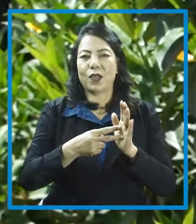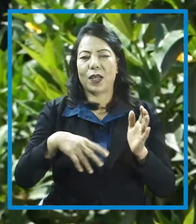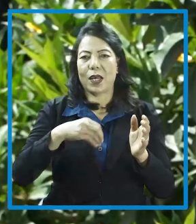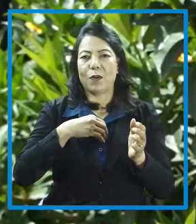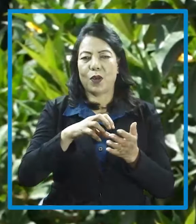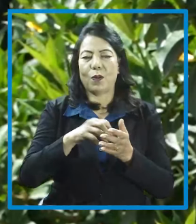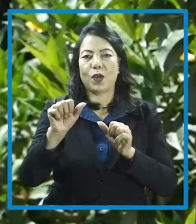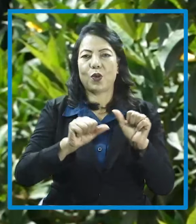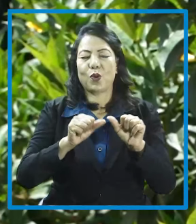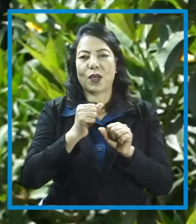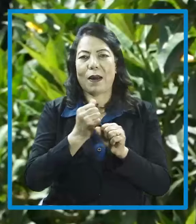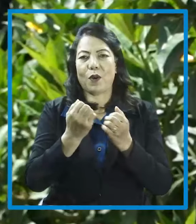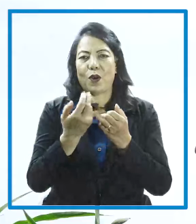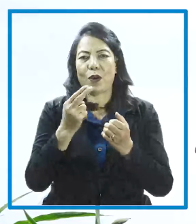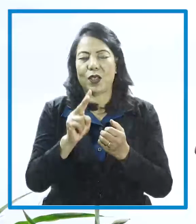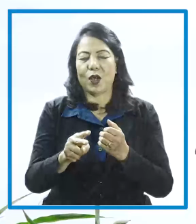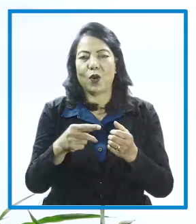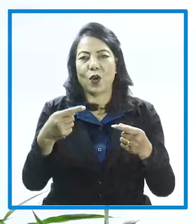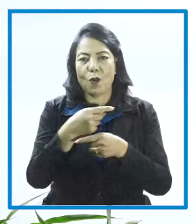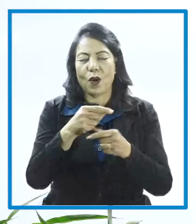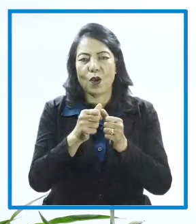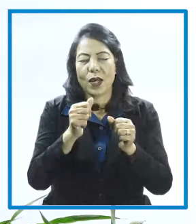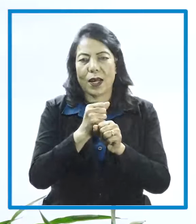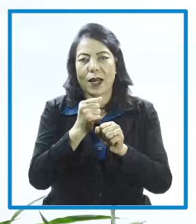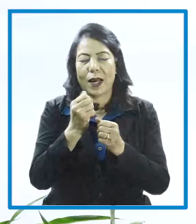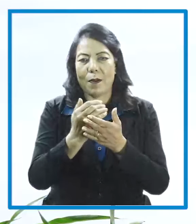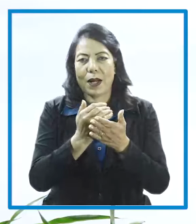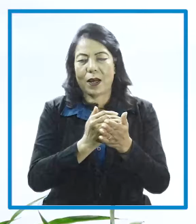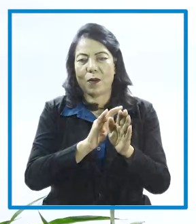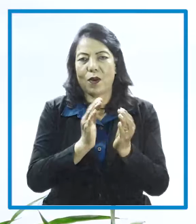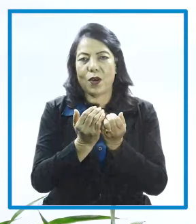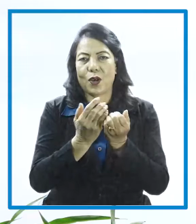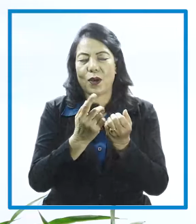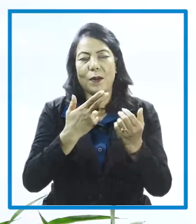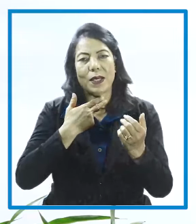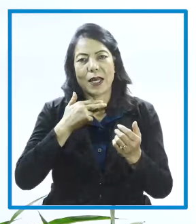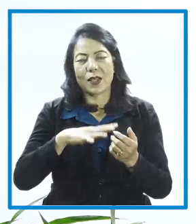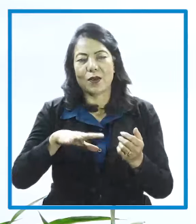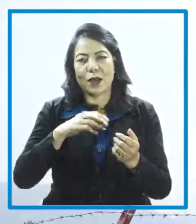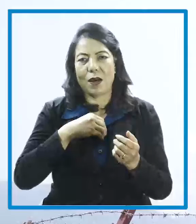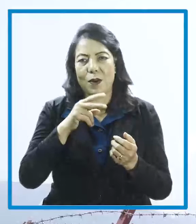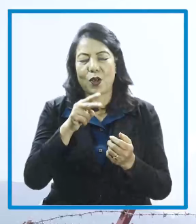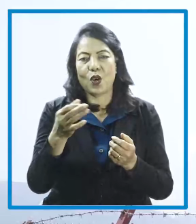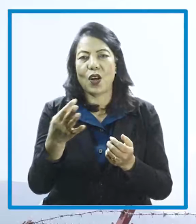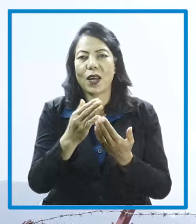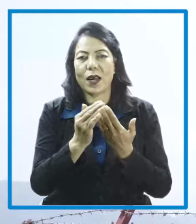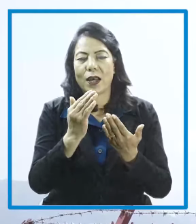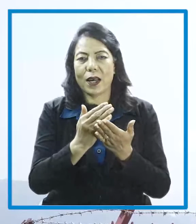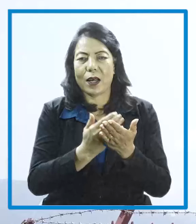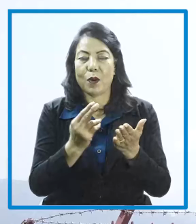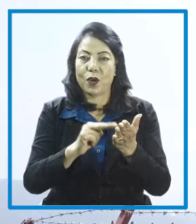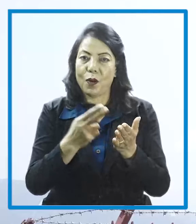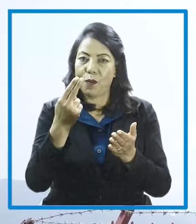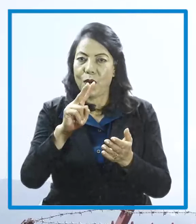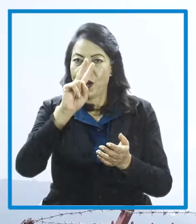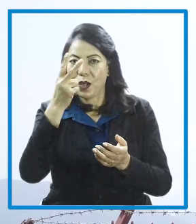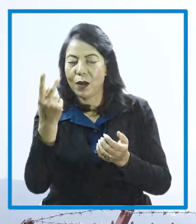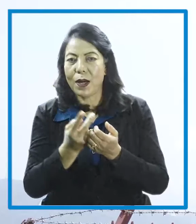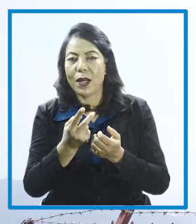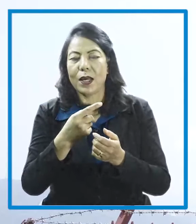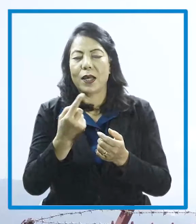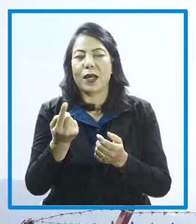ka je garnu bhayeko cha. Aba yo model ma karyakram garna ka lagi ami chahanchau waharuko aba naya karyakram